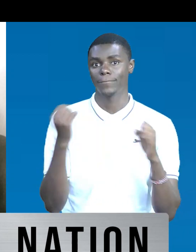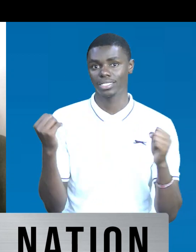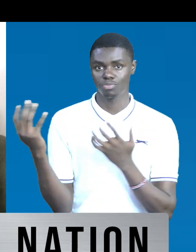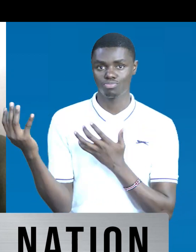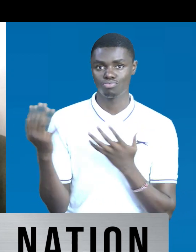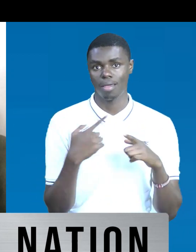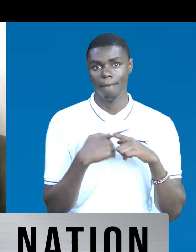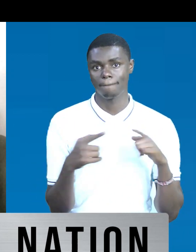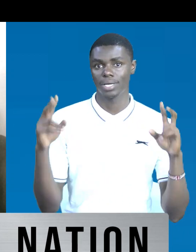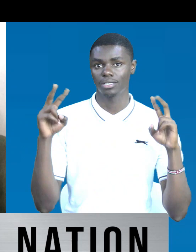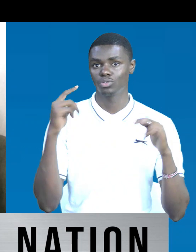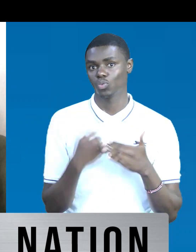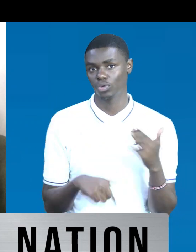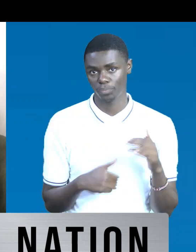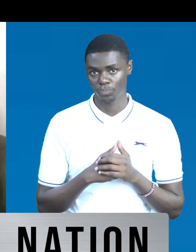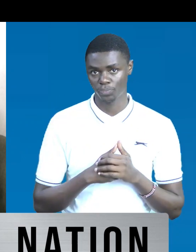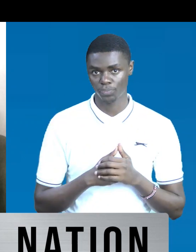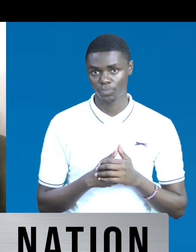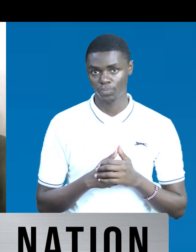but the issue was that